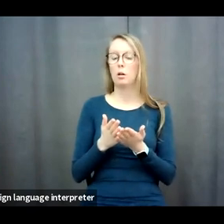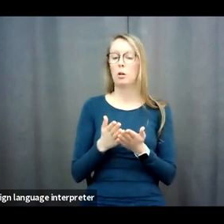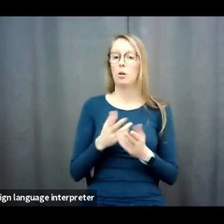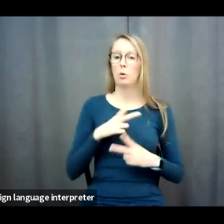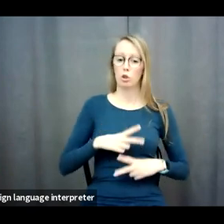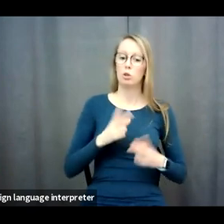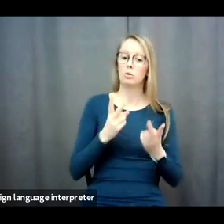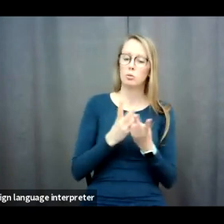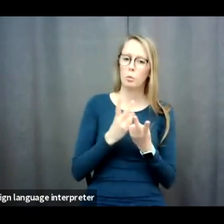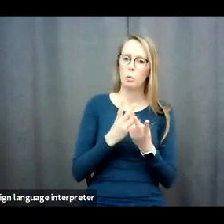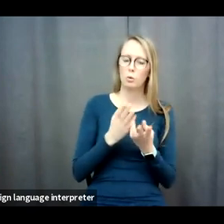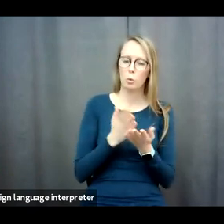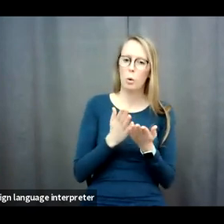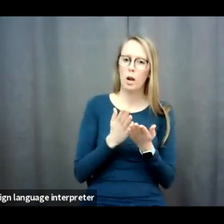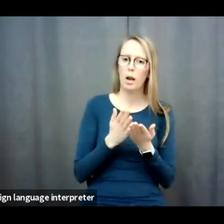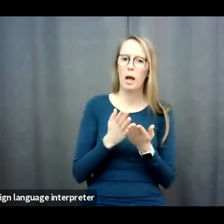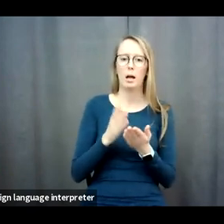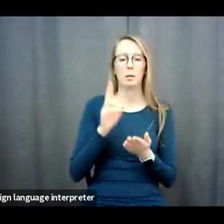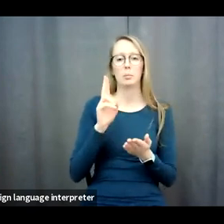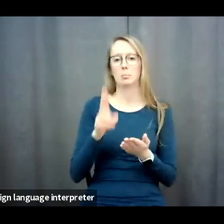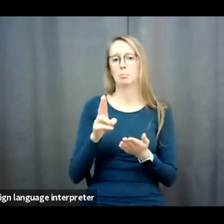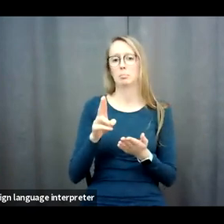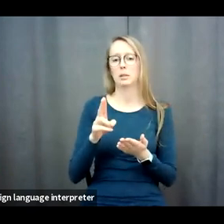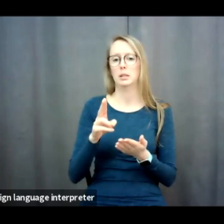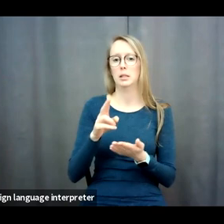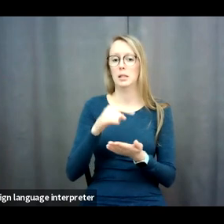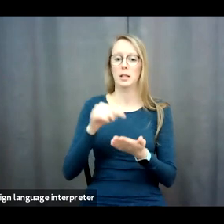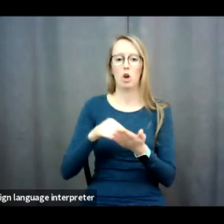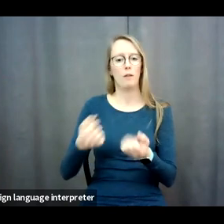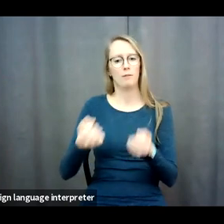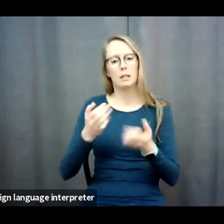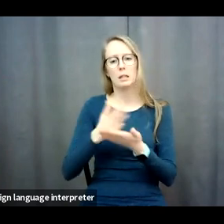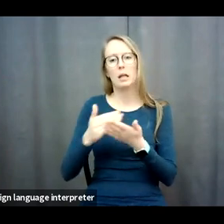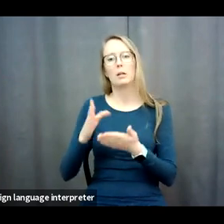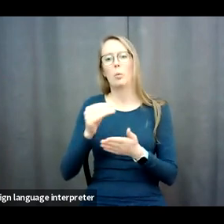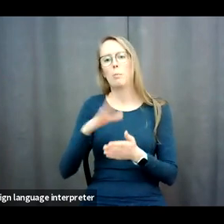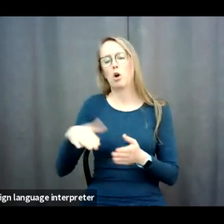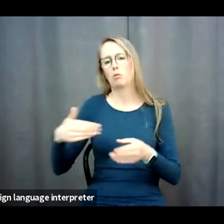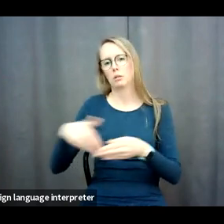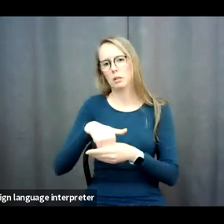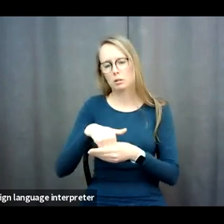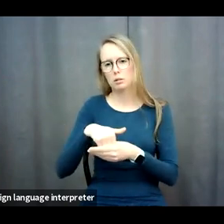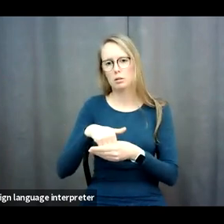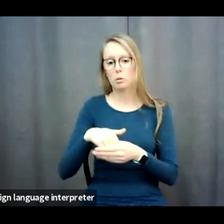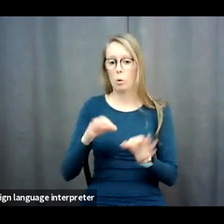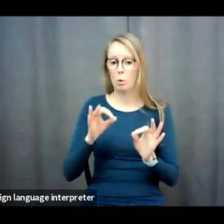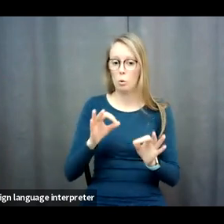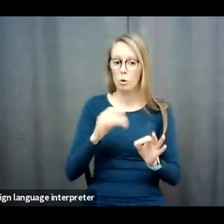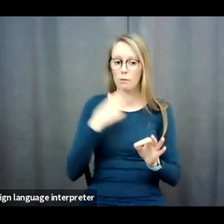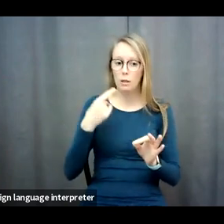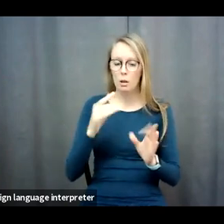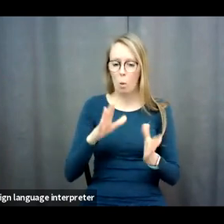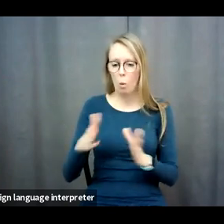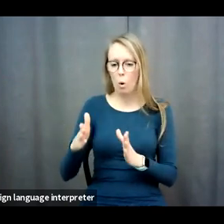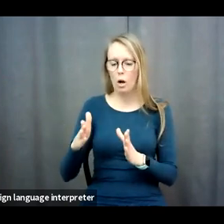many ways the central unit in which children participate. And how do we ensure that those places